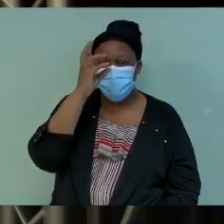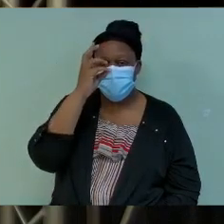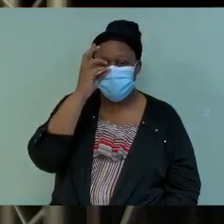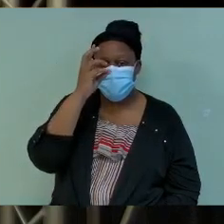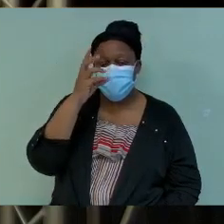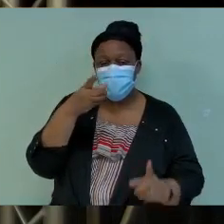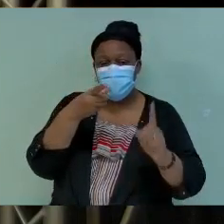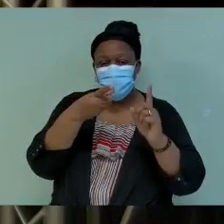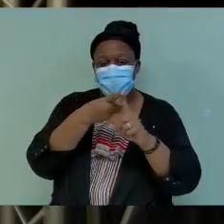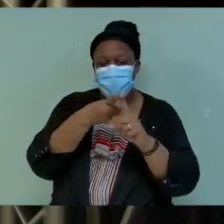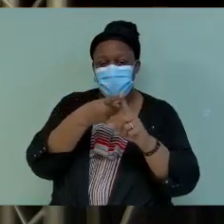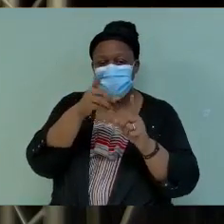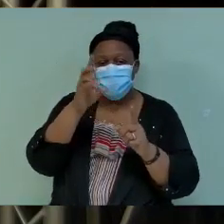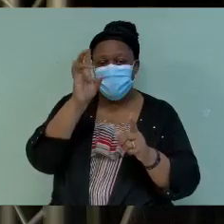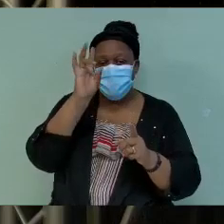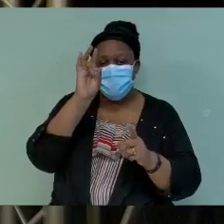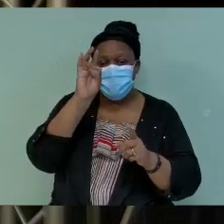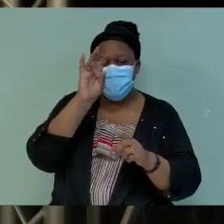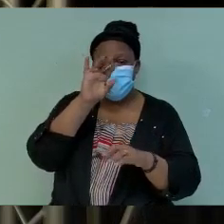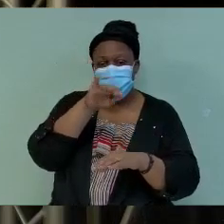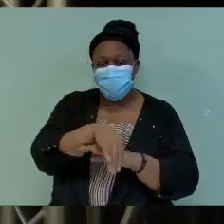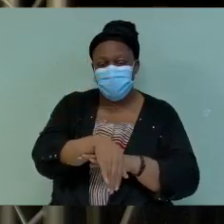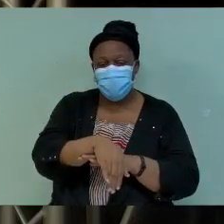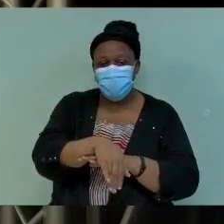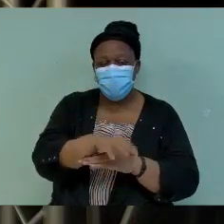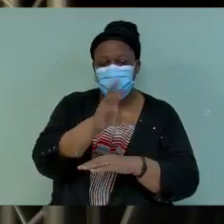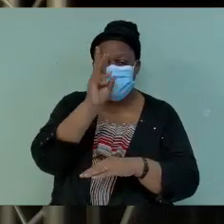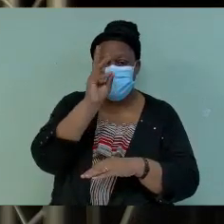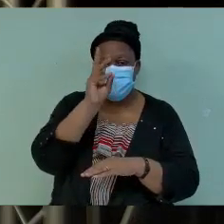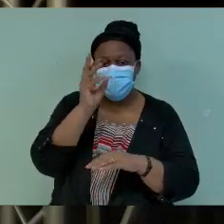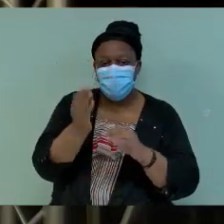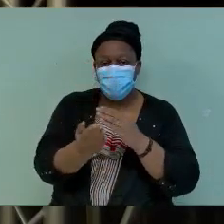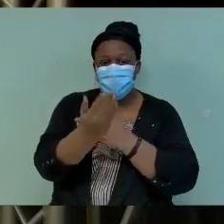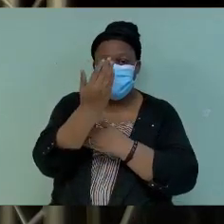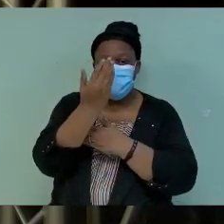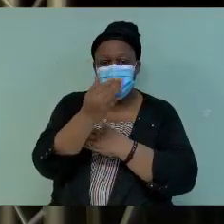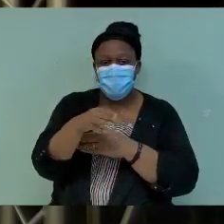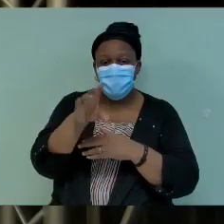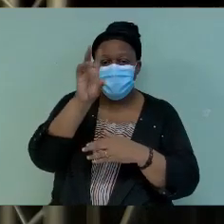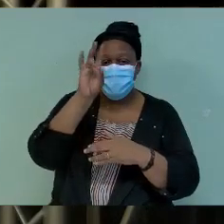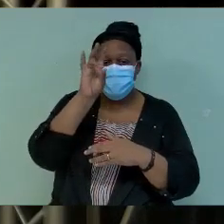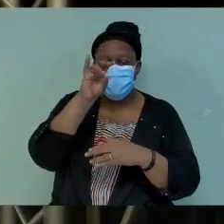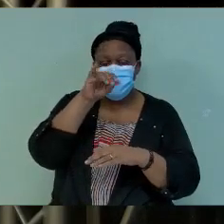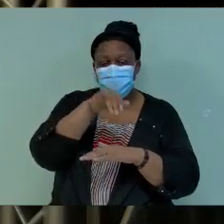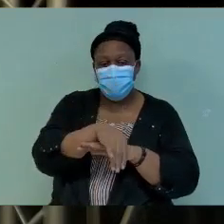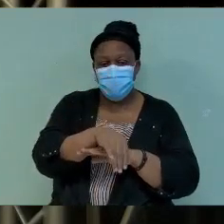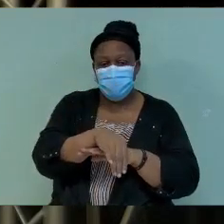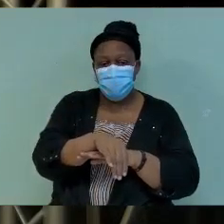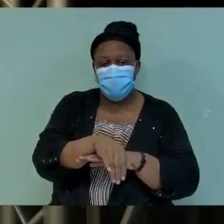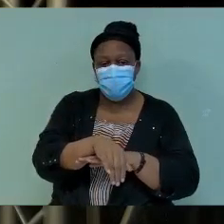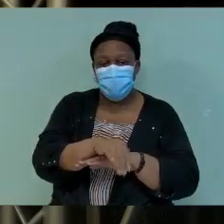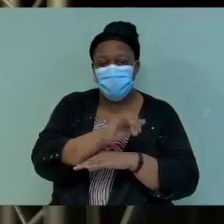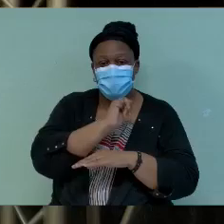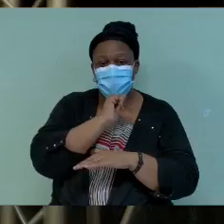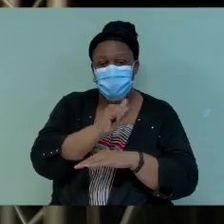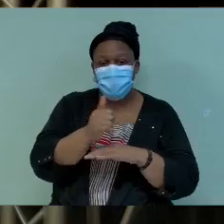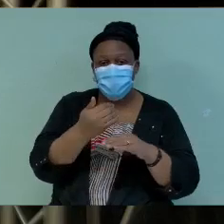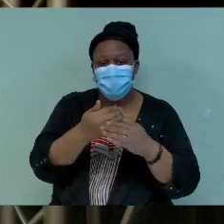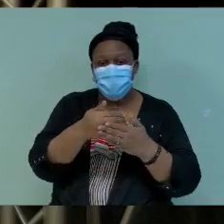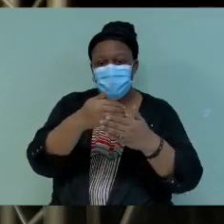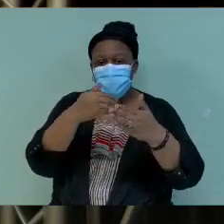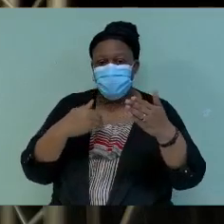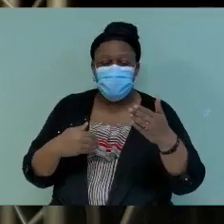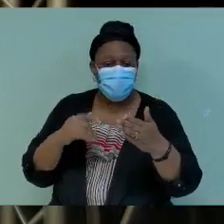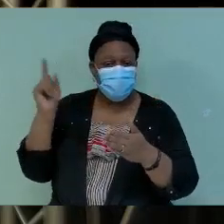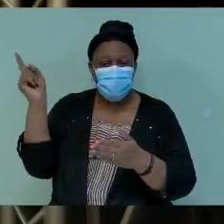law enforcement if you are found in public before 6 a.m. The curfew runs from 7